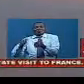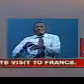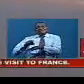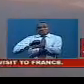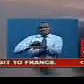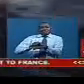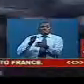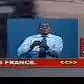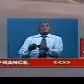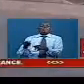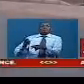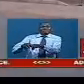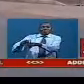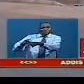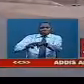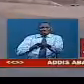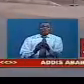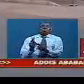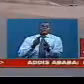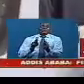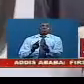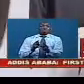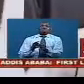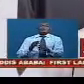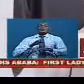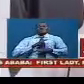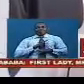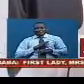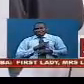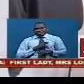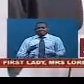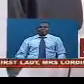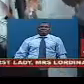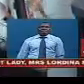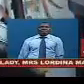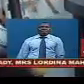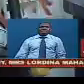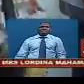hopes to make inroads as far as customer service and satisfaction is concerned.